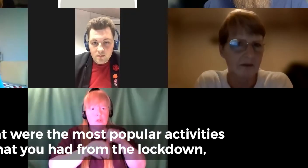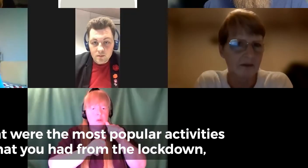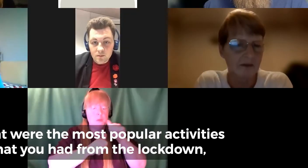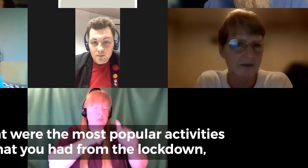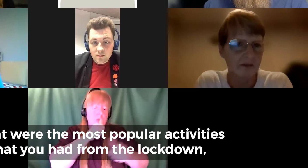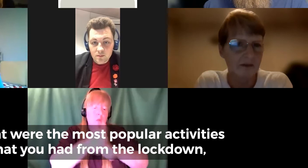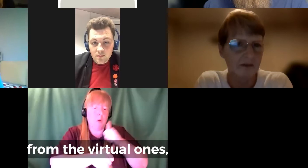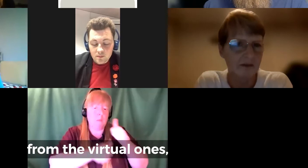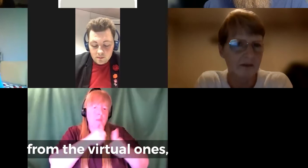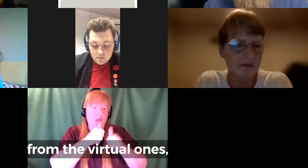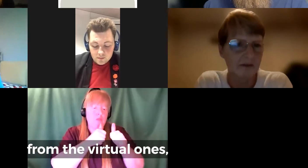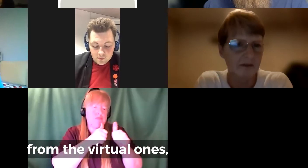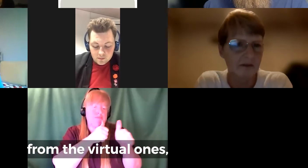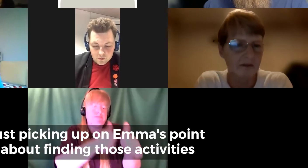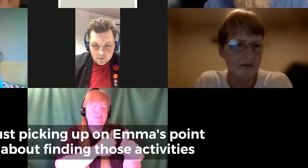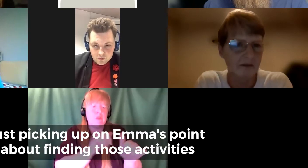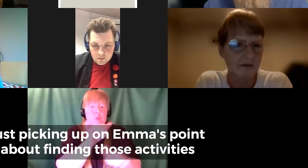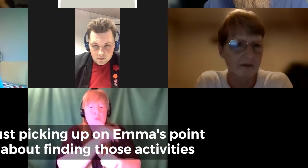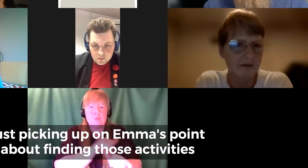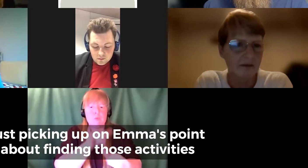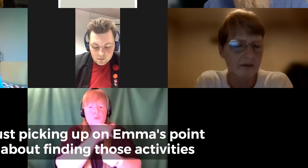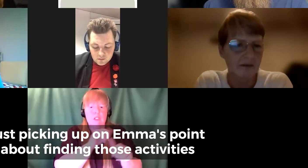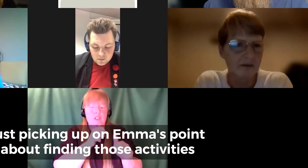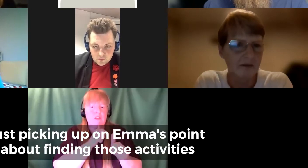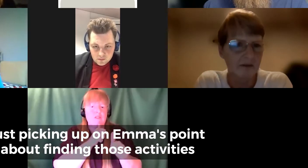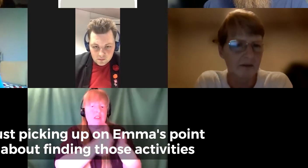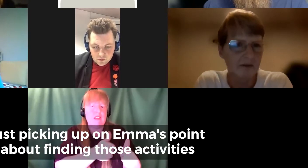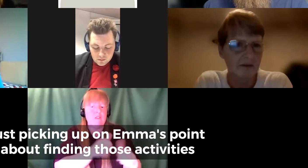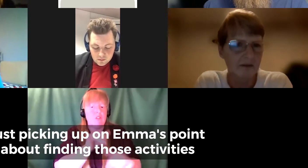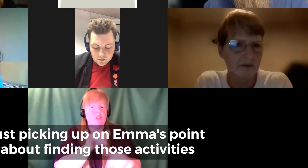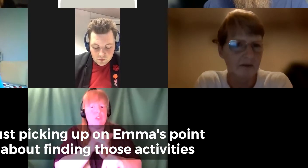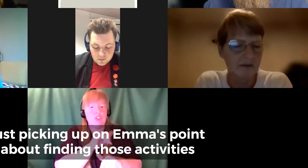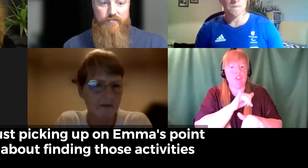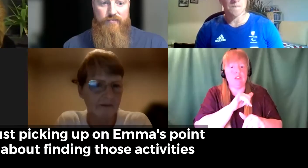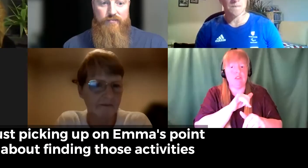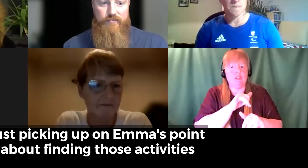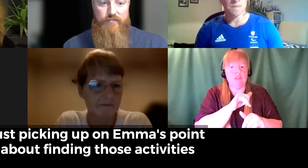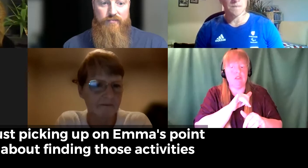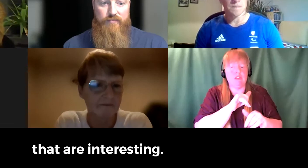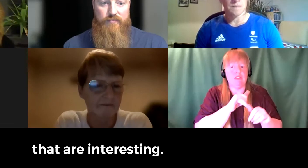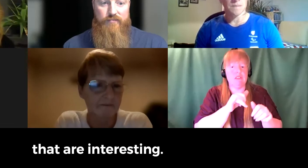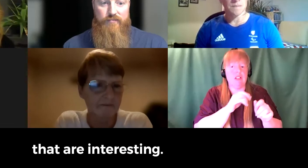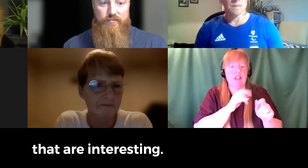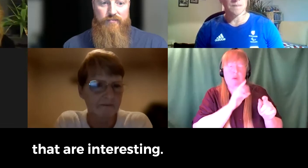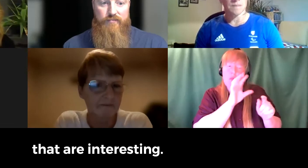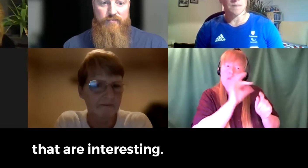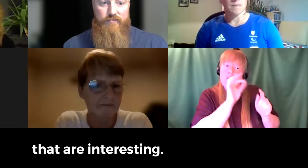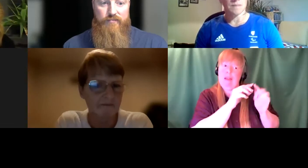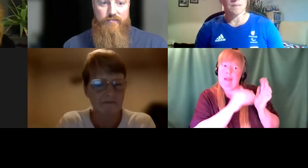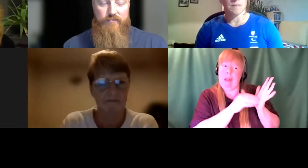from the lockdown, from the virtual ones? Just picking up on Emma's point about finding those activities that are